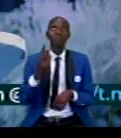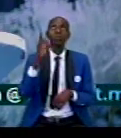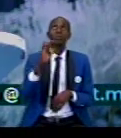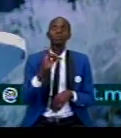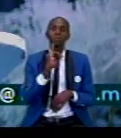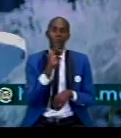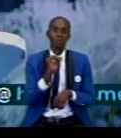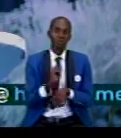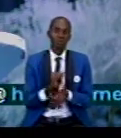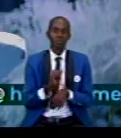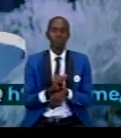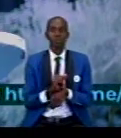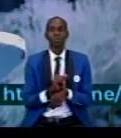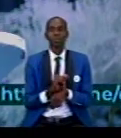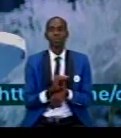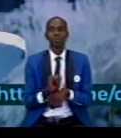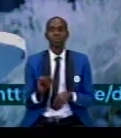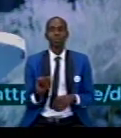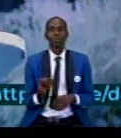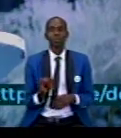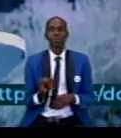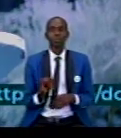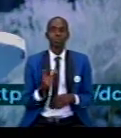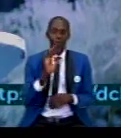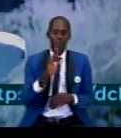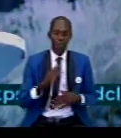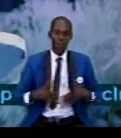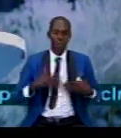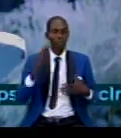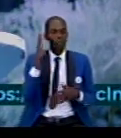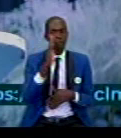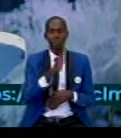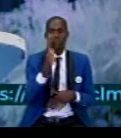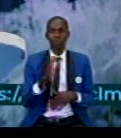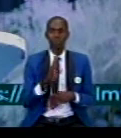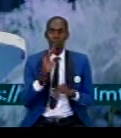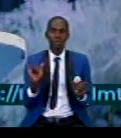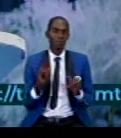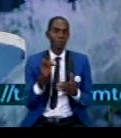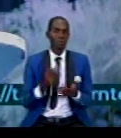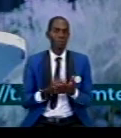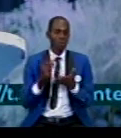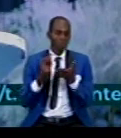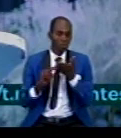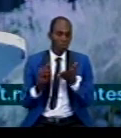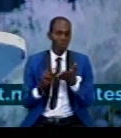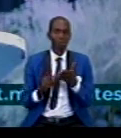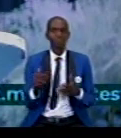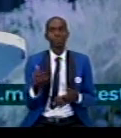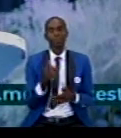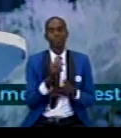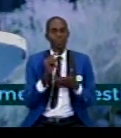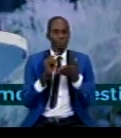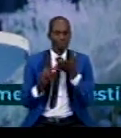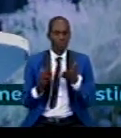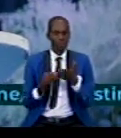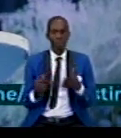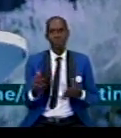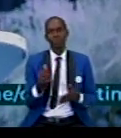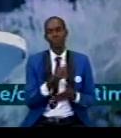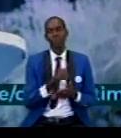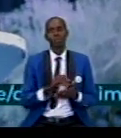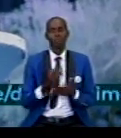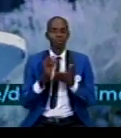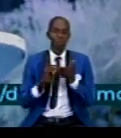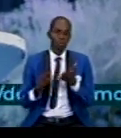never be the same again. Check it up. Check it up. Check it up. That thing you couldn't